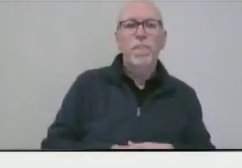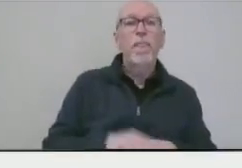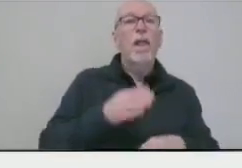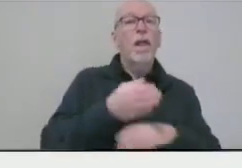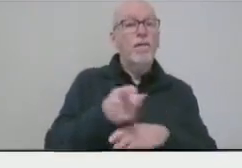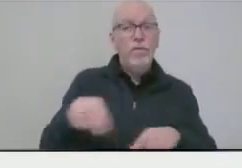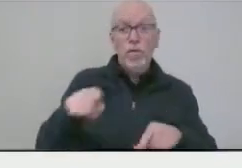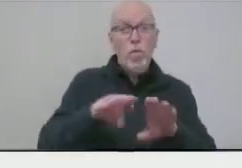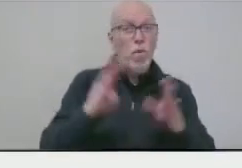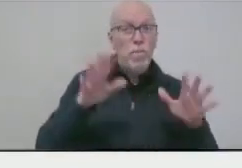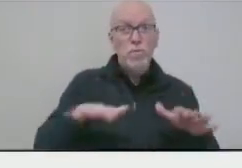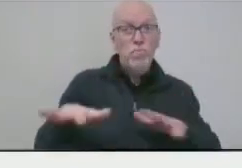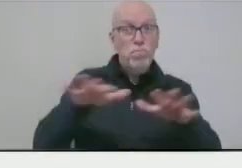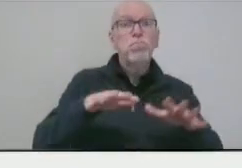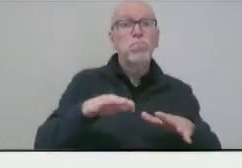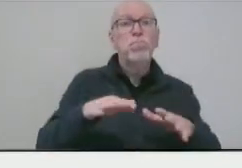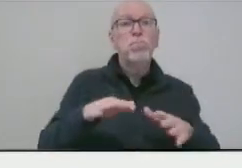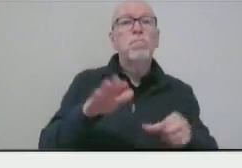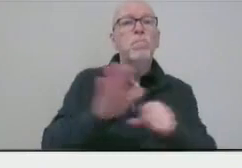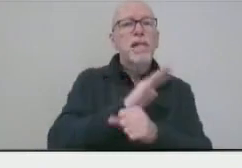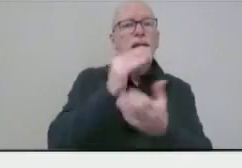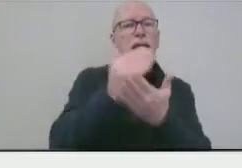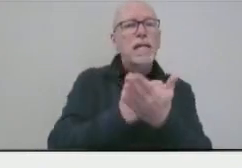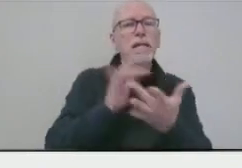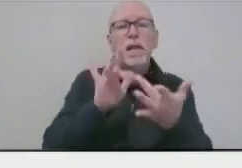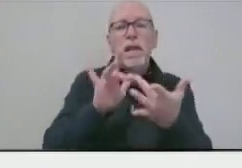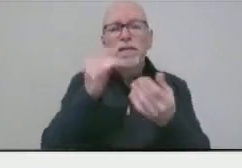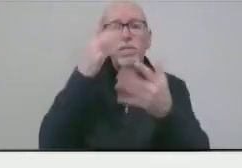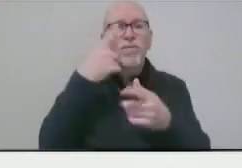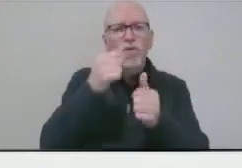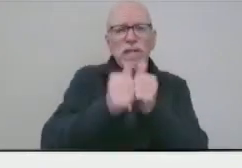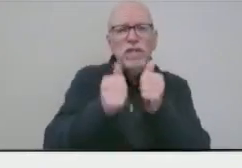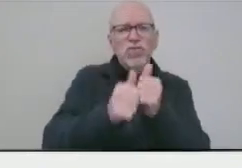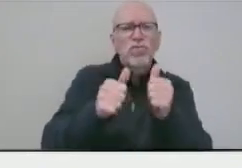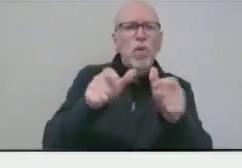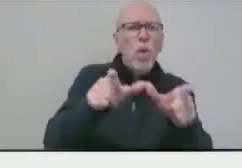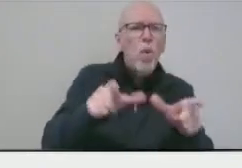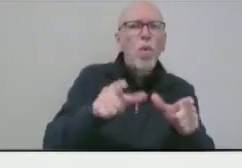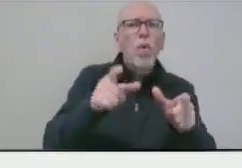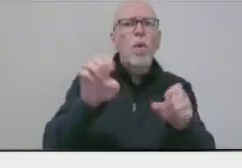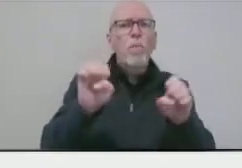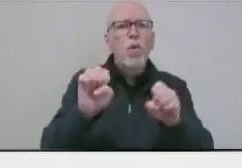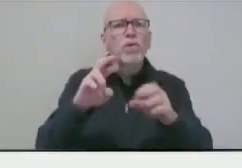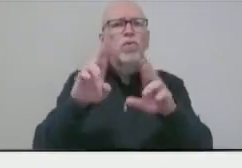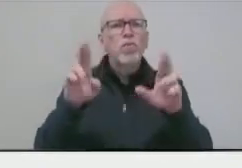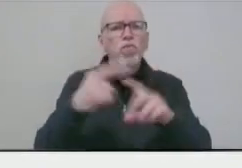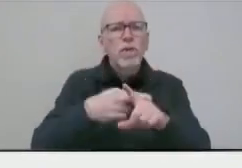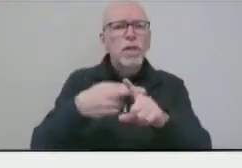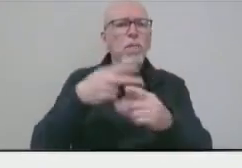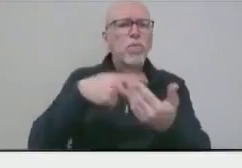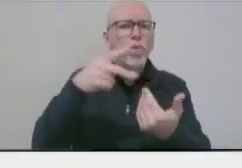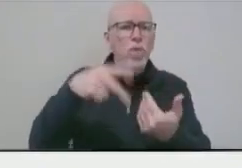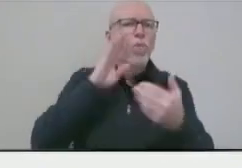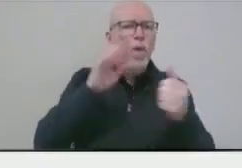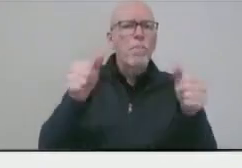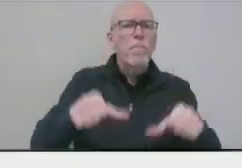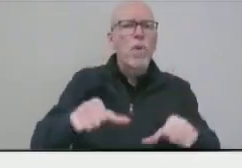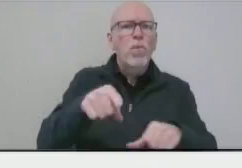the complete list of contact information for each of these local emergency rental assistance programs will also be posted